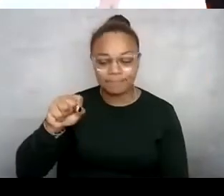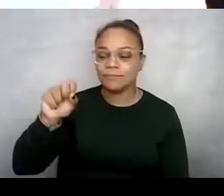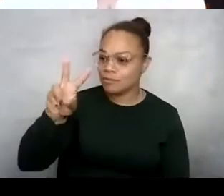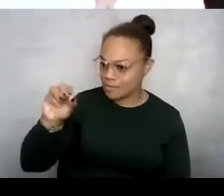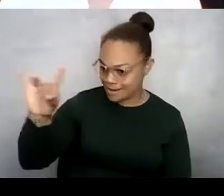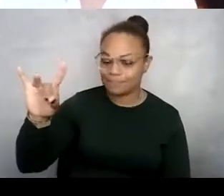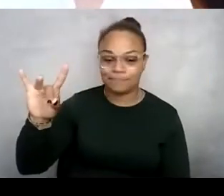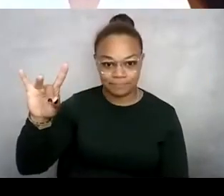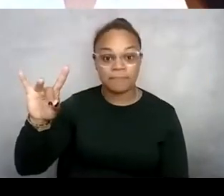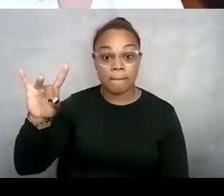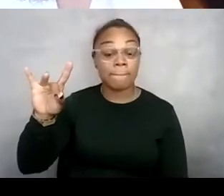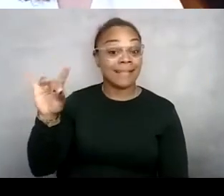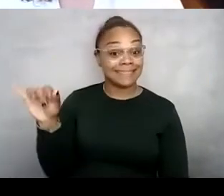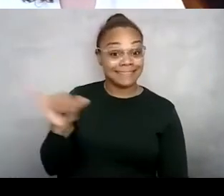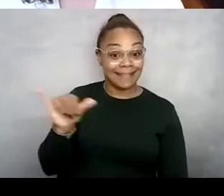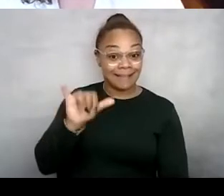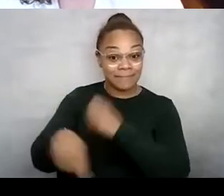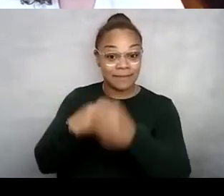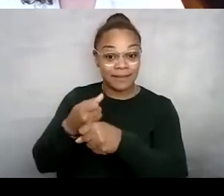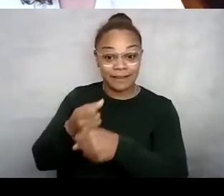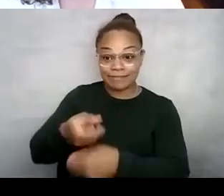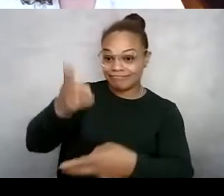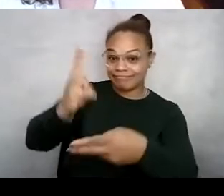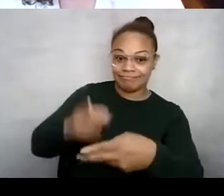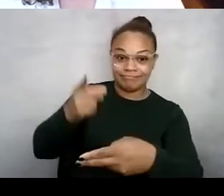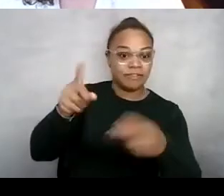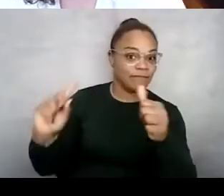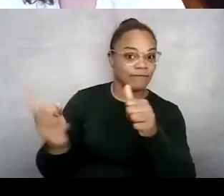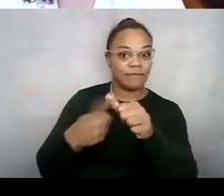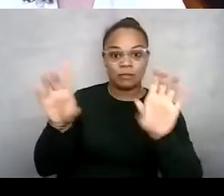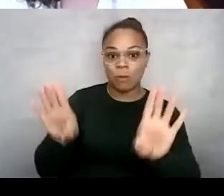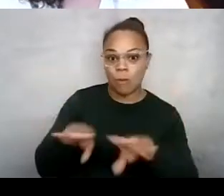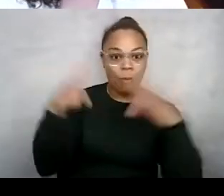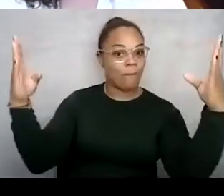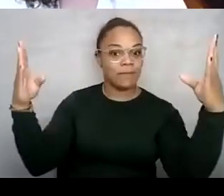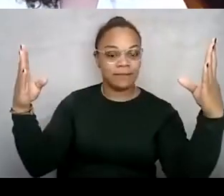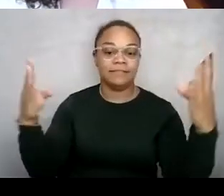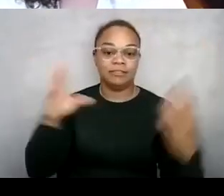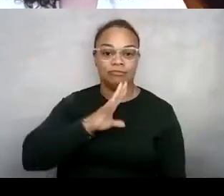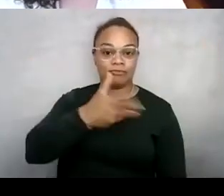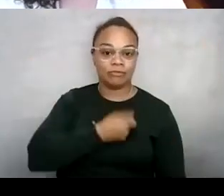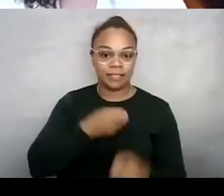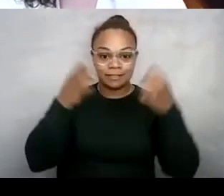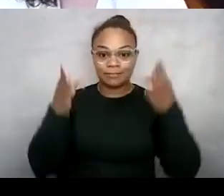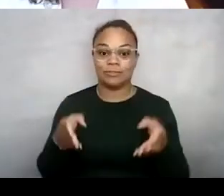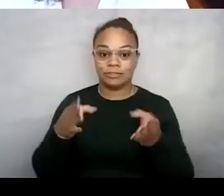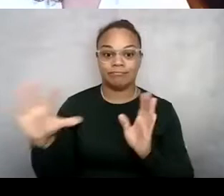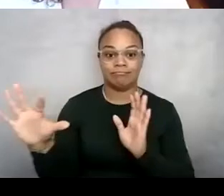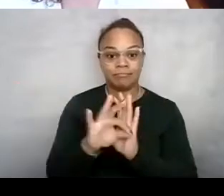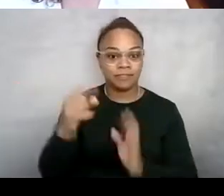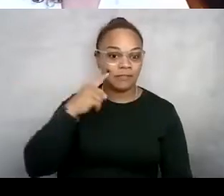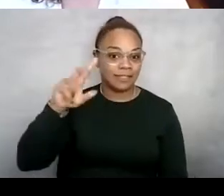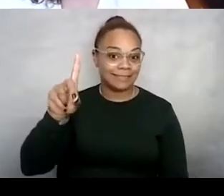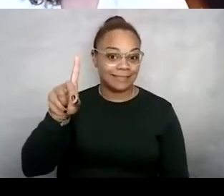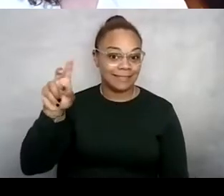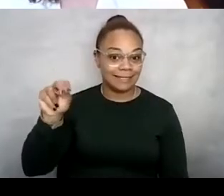And that same year was named as the first openly trans person ever appointed to the DNC Platform